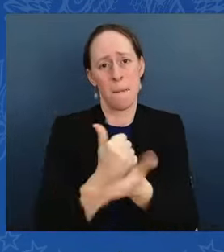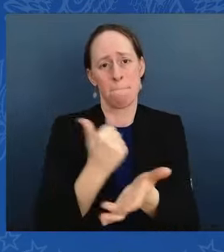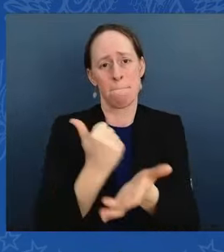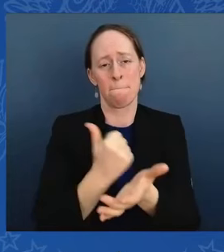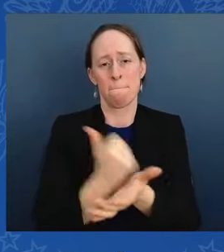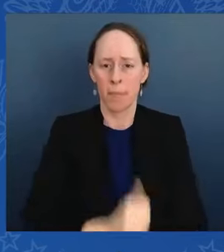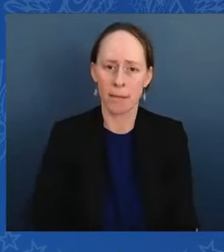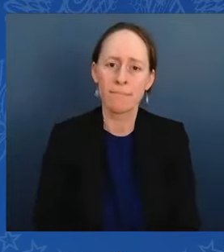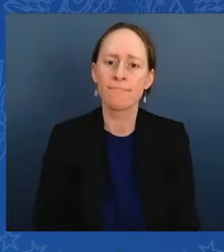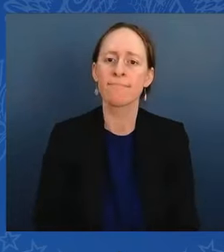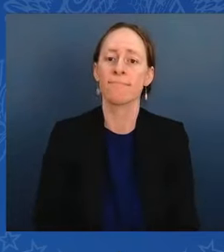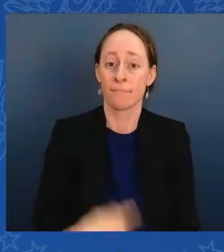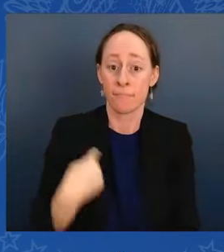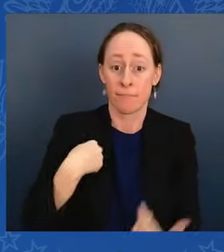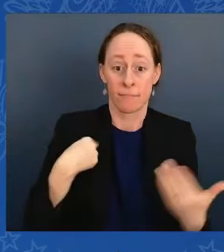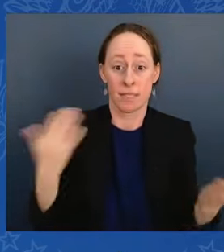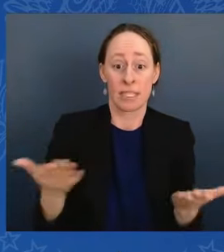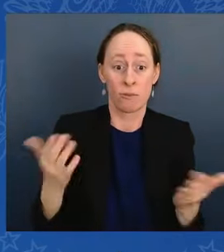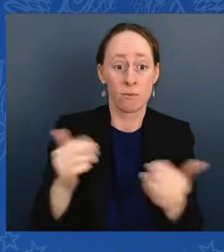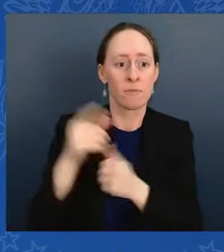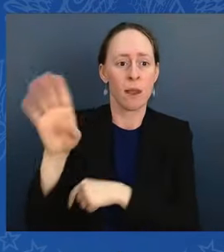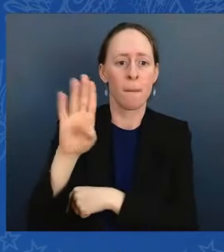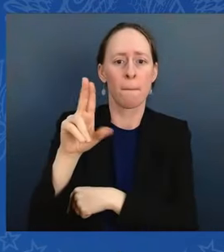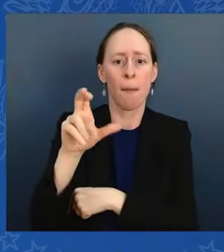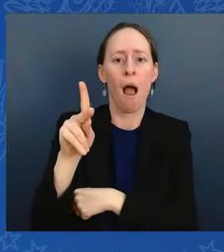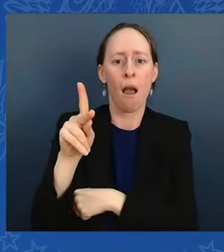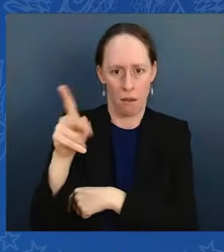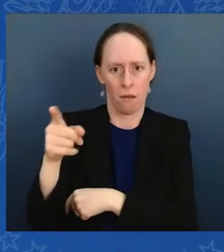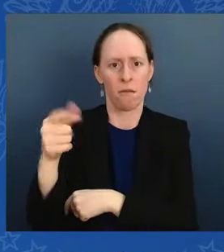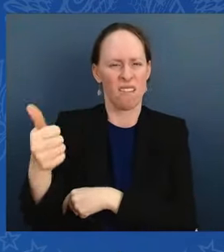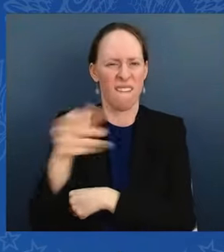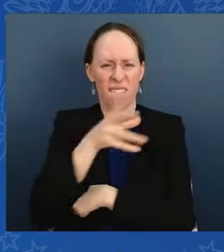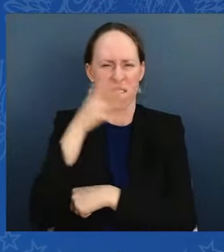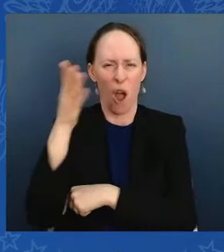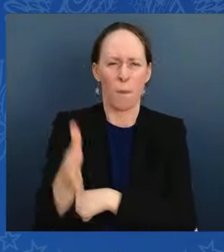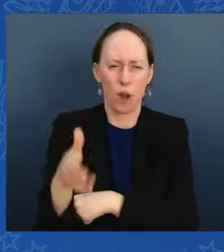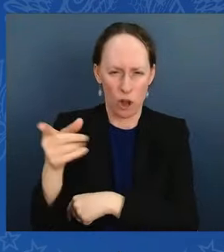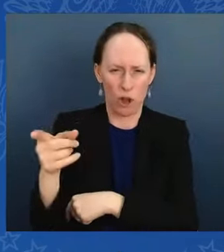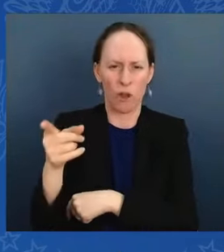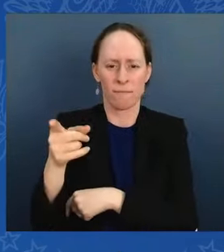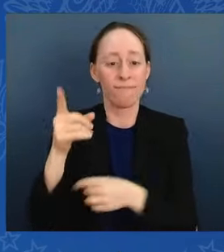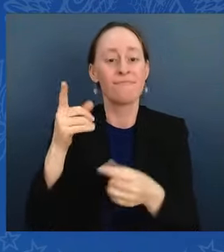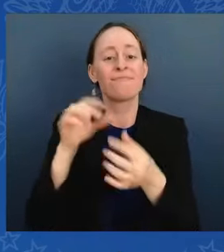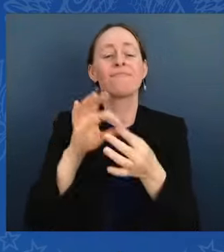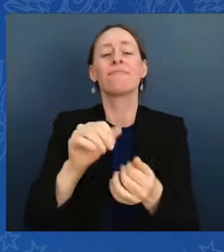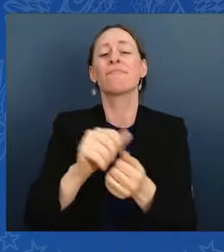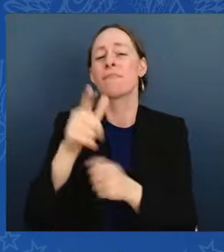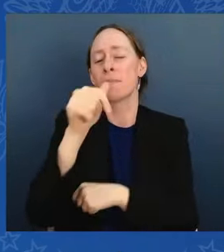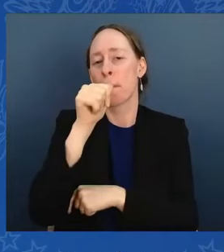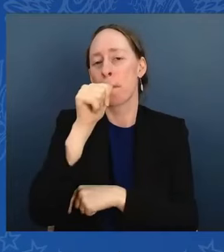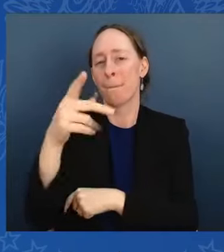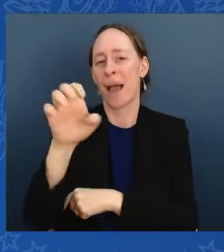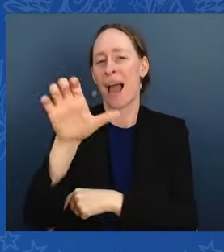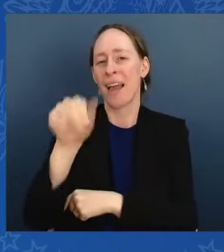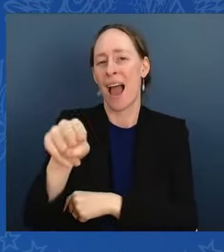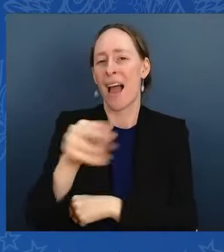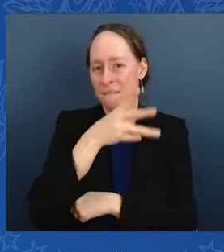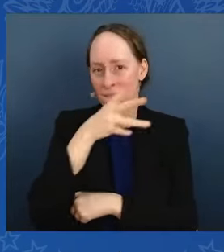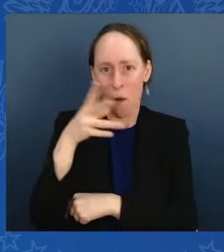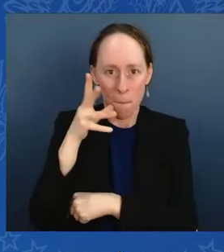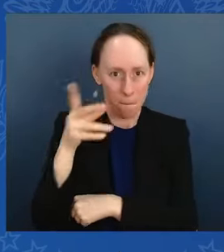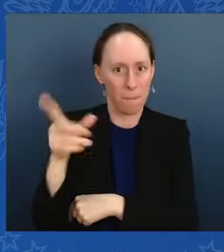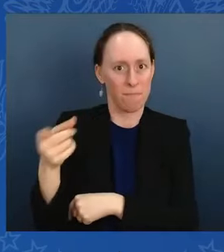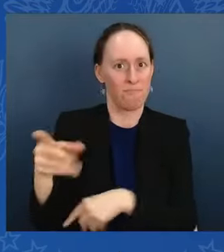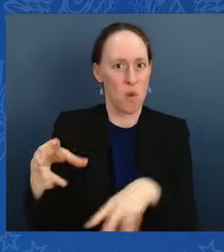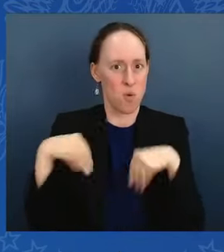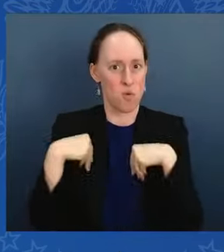pecan farm. This afternoon, we got a chance to talk a little bit. And he showed me what he